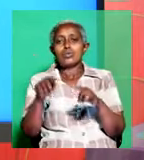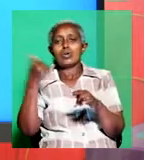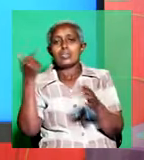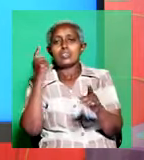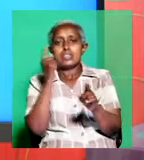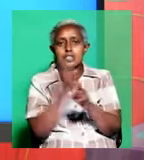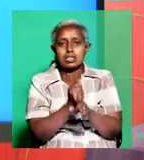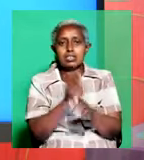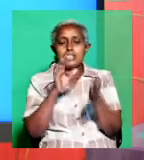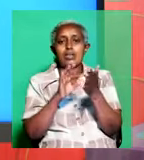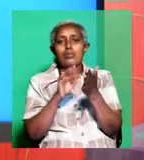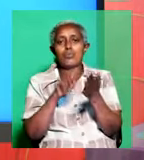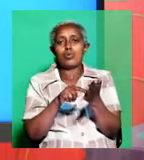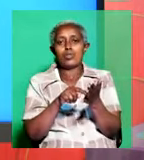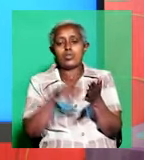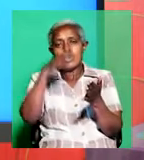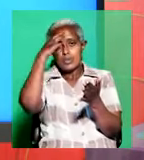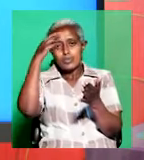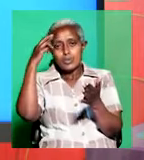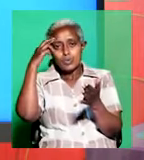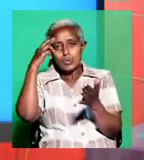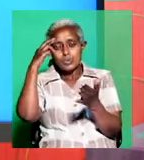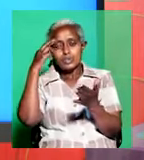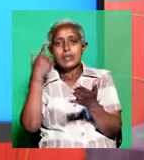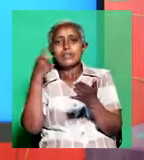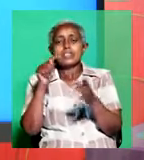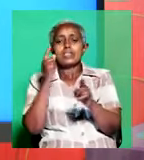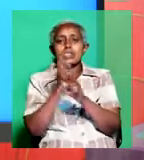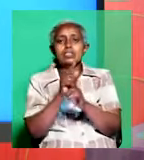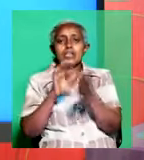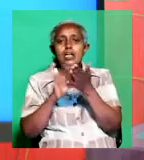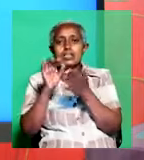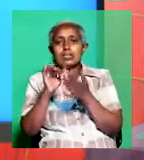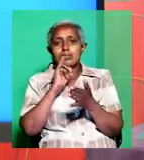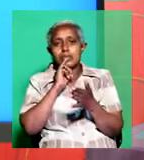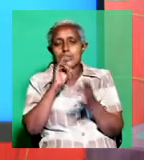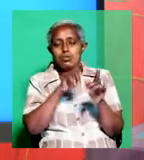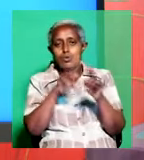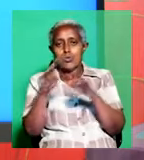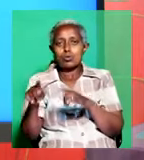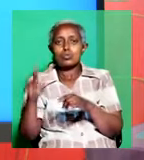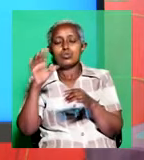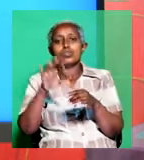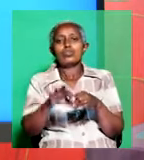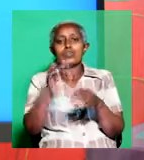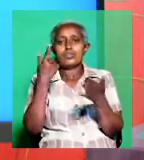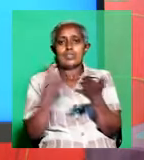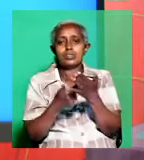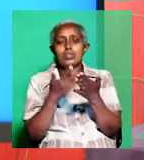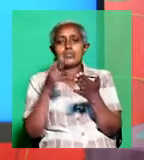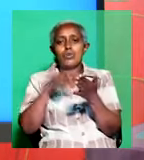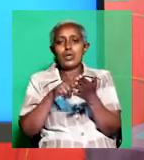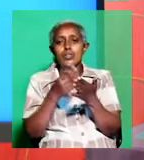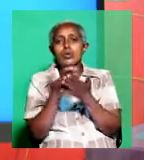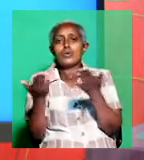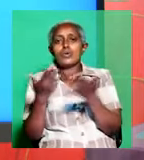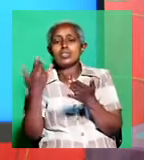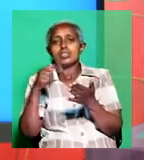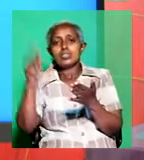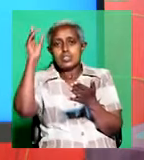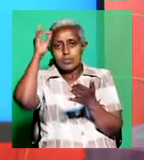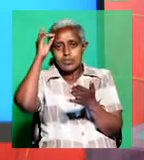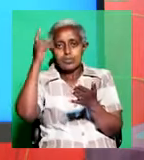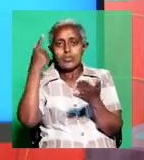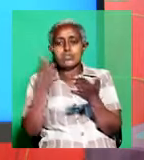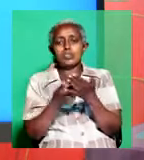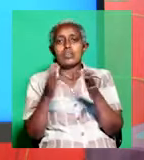another critical point because the critical number also is found at a point where the derivative of the function